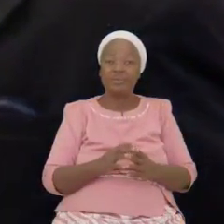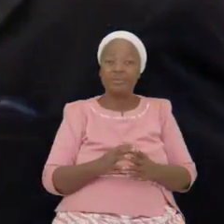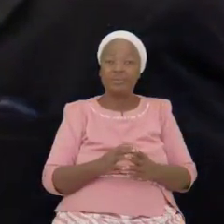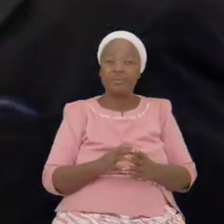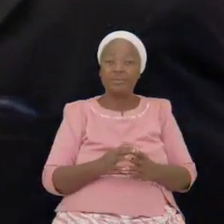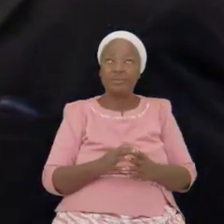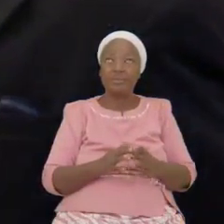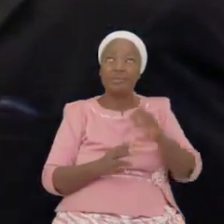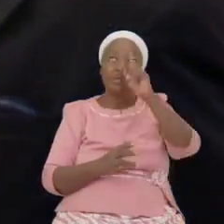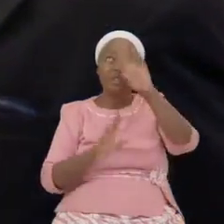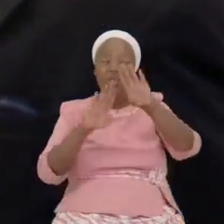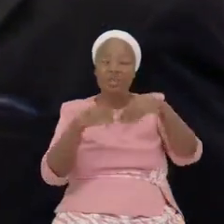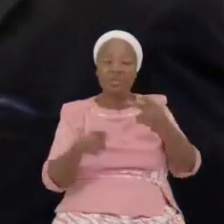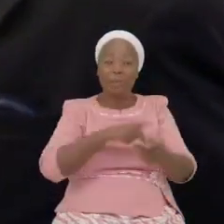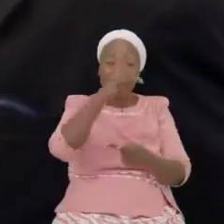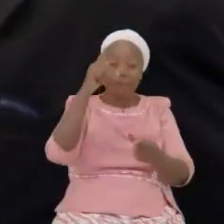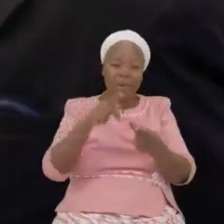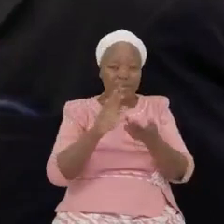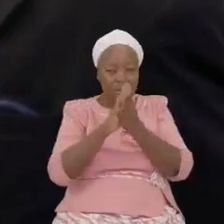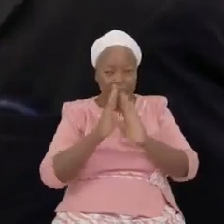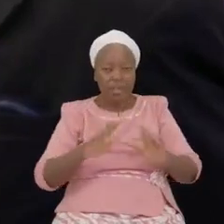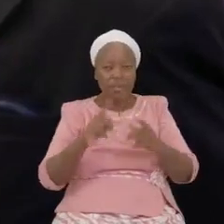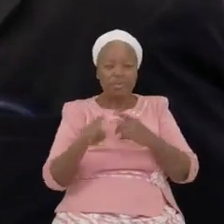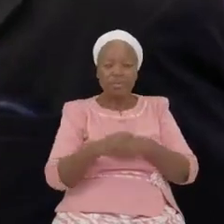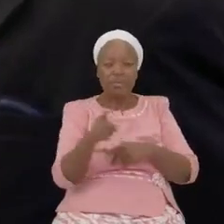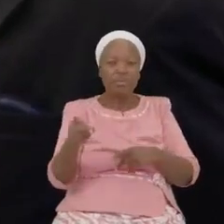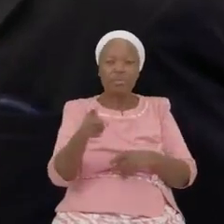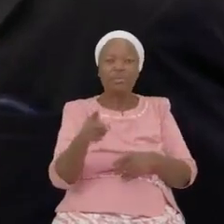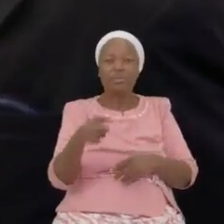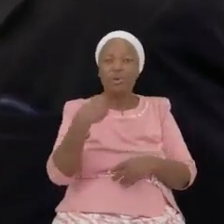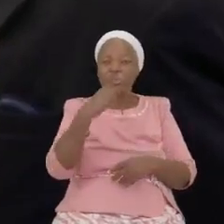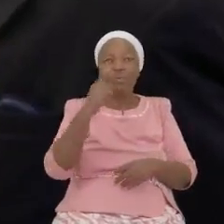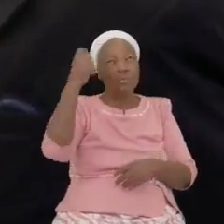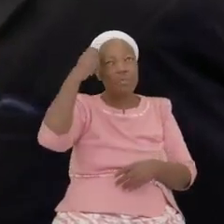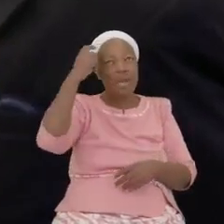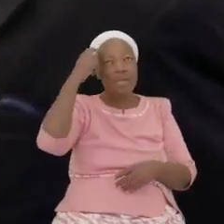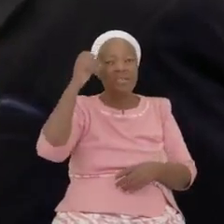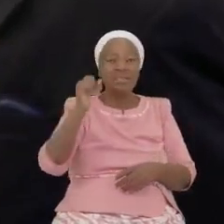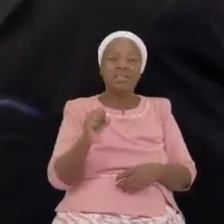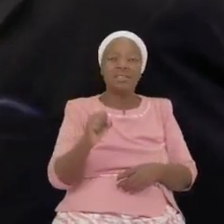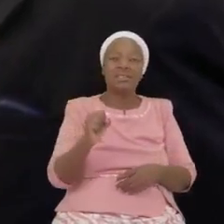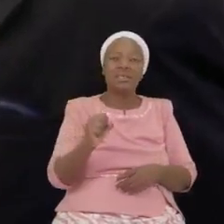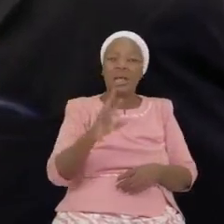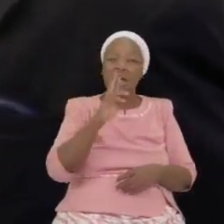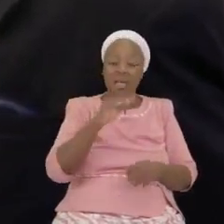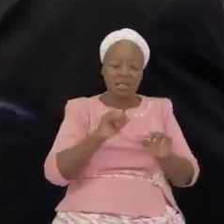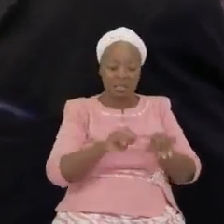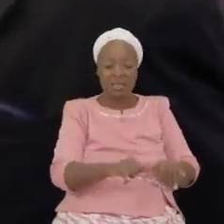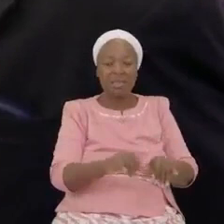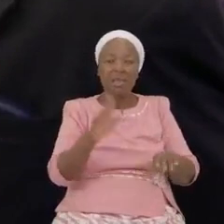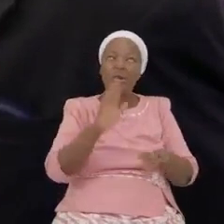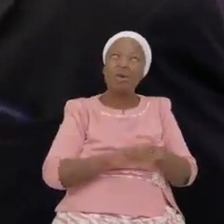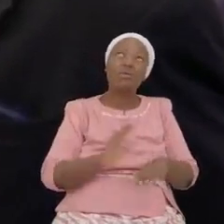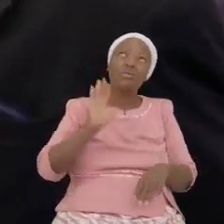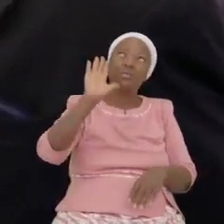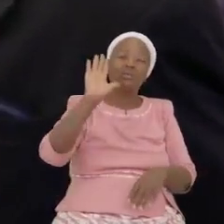It gives perfect peace to those whose minds are staged on